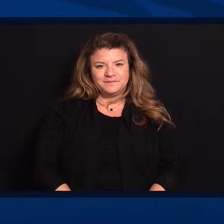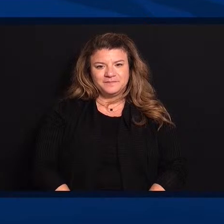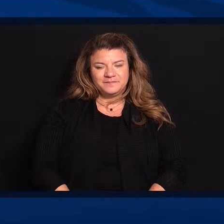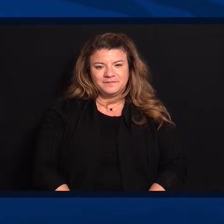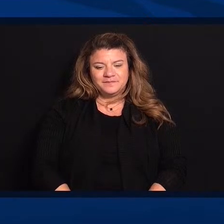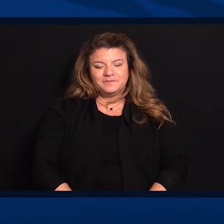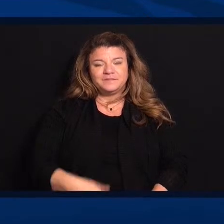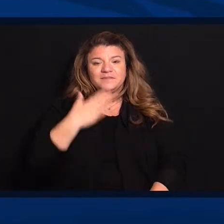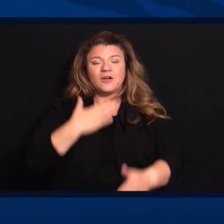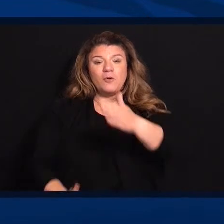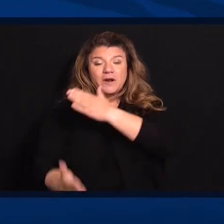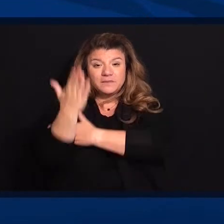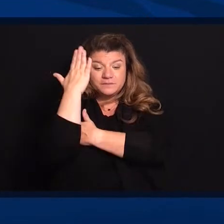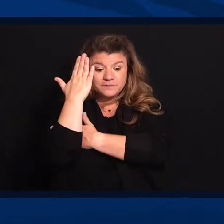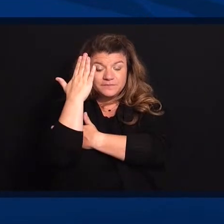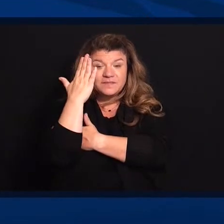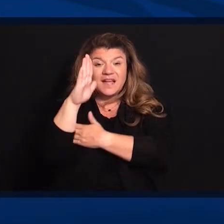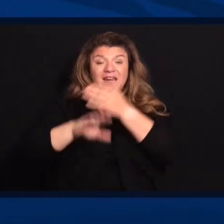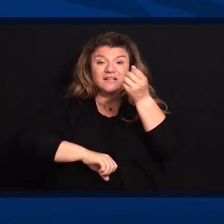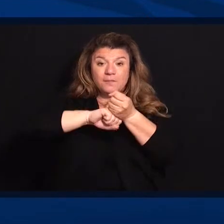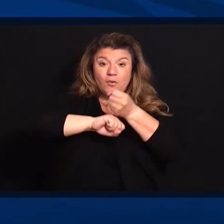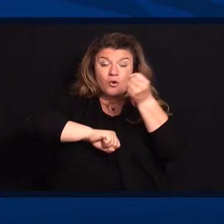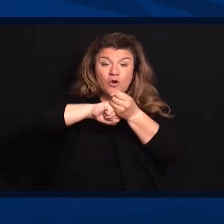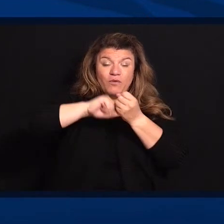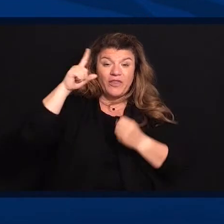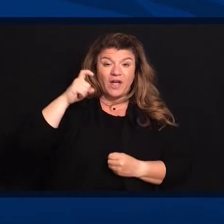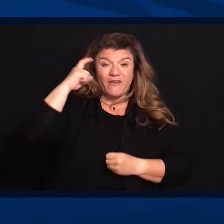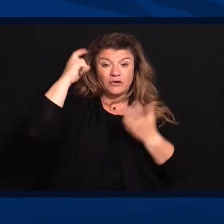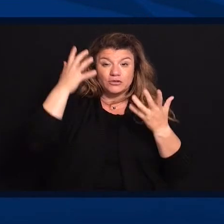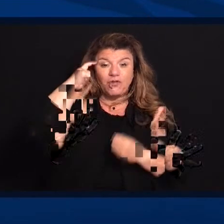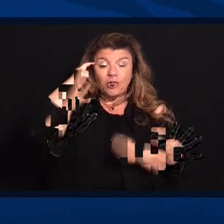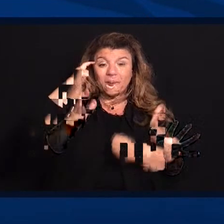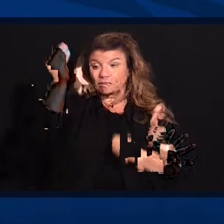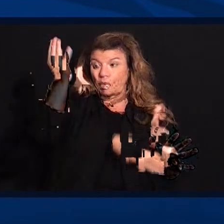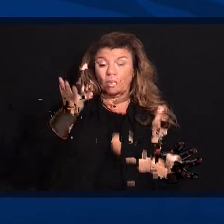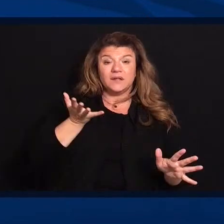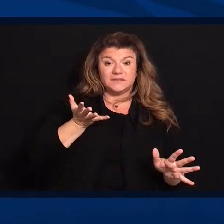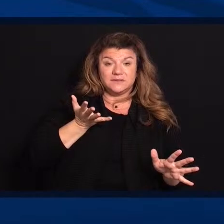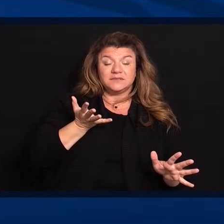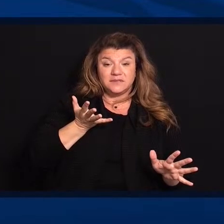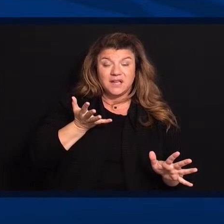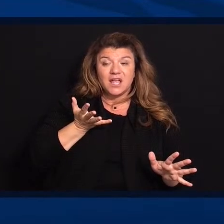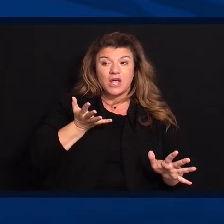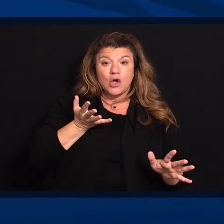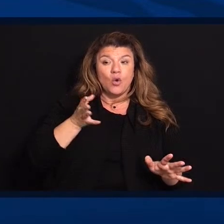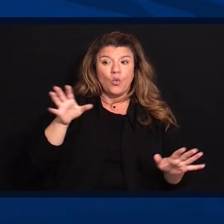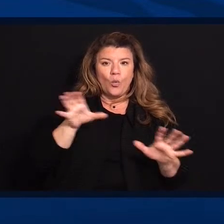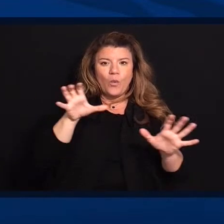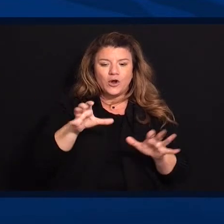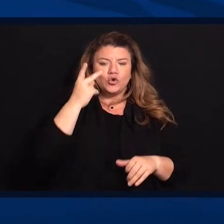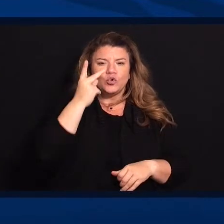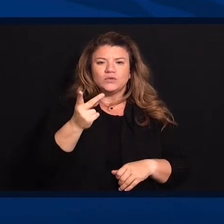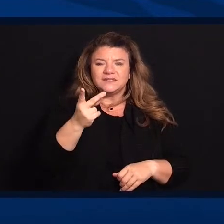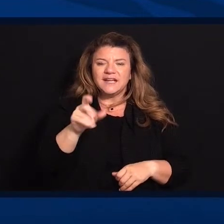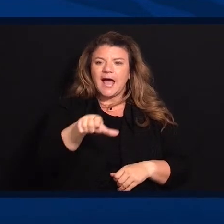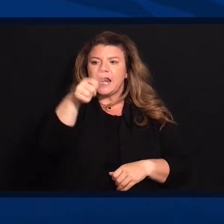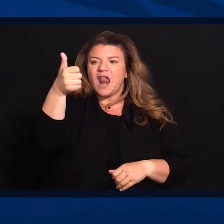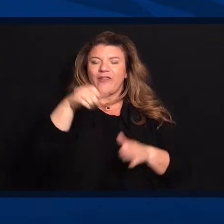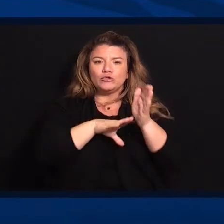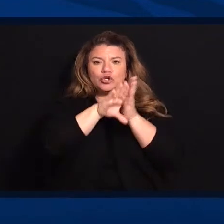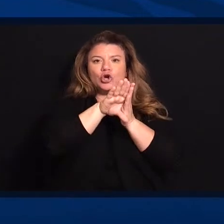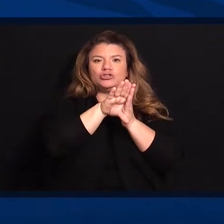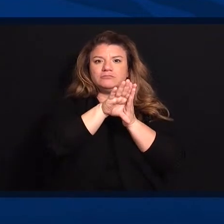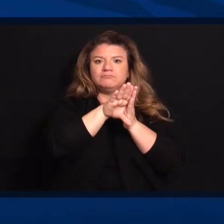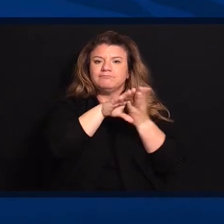Well, good morning. And in support of what the governor has just told us, we do see another surge that